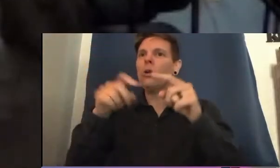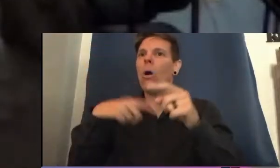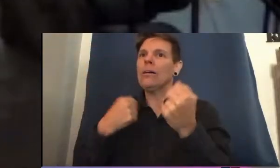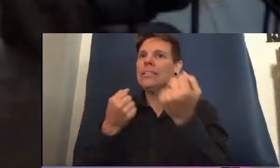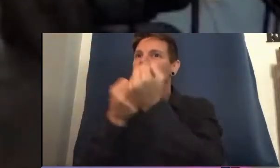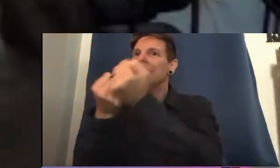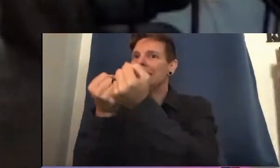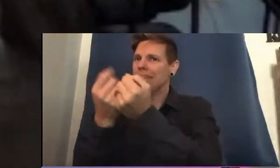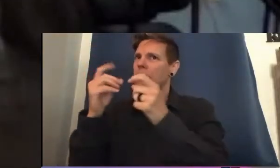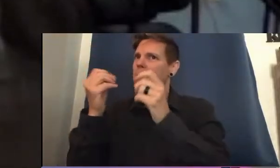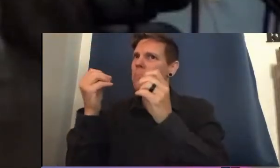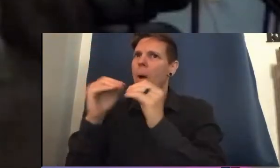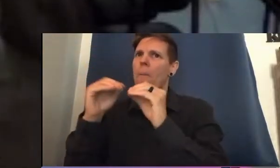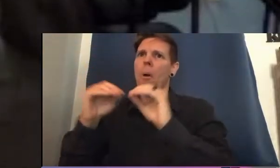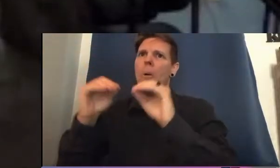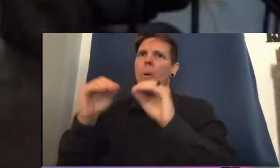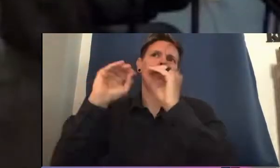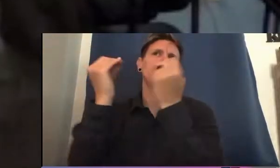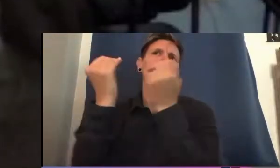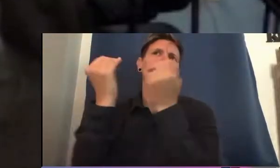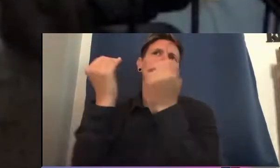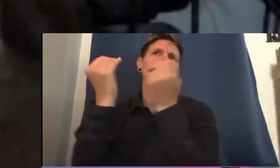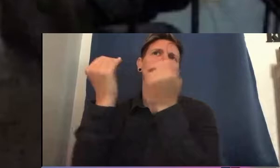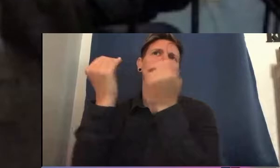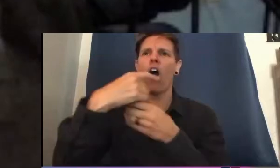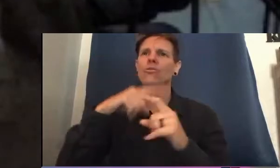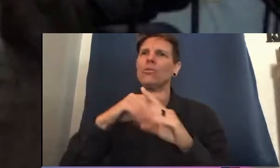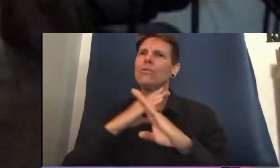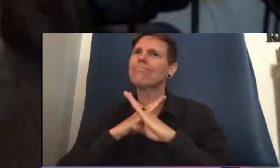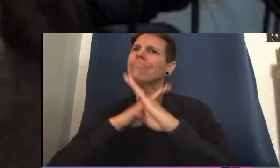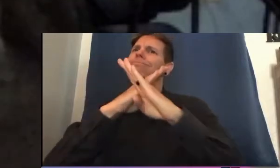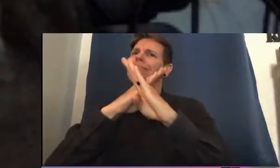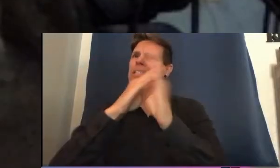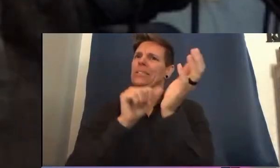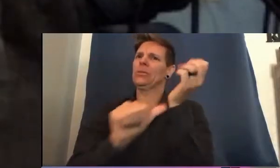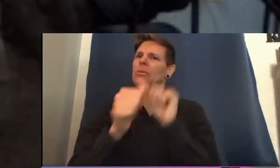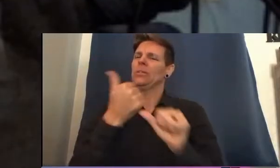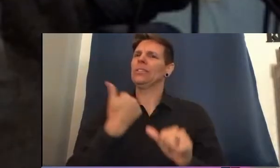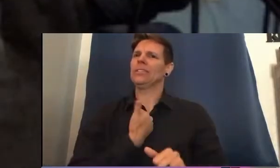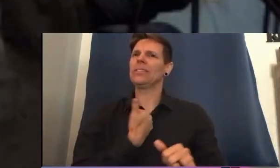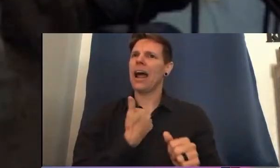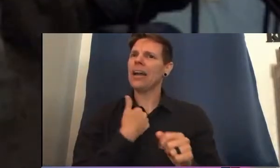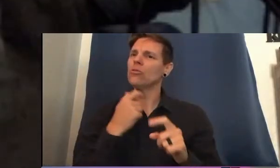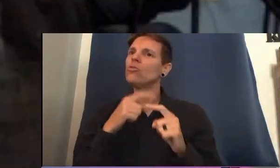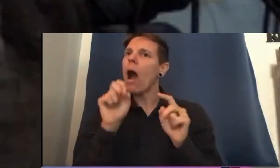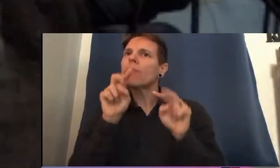working with us on prevention efforts, but we certainly will be able to track that, and we